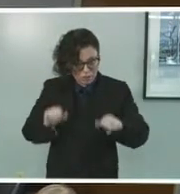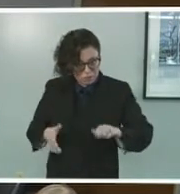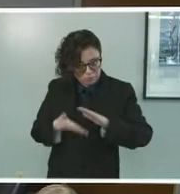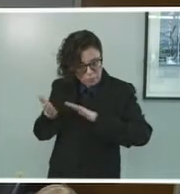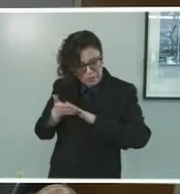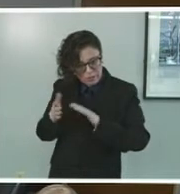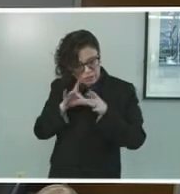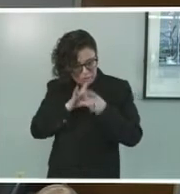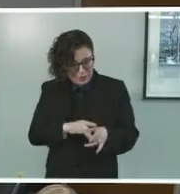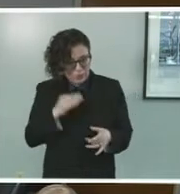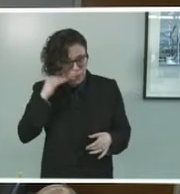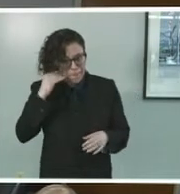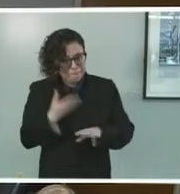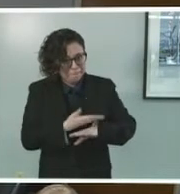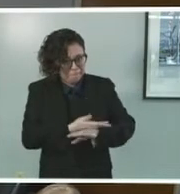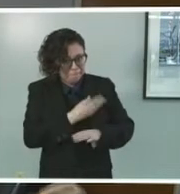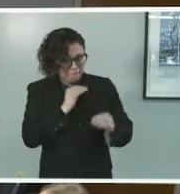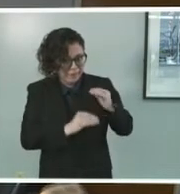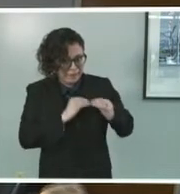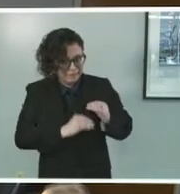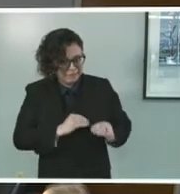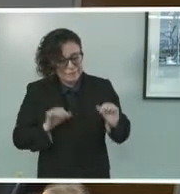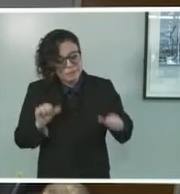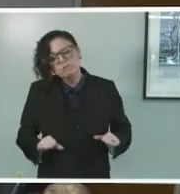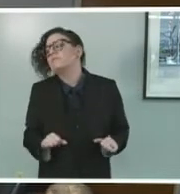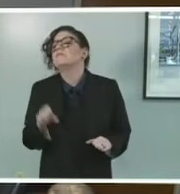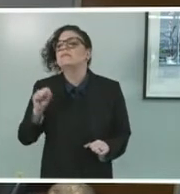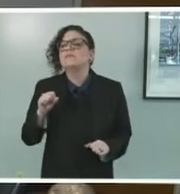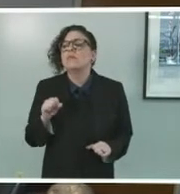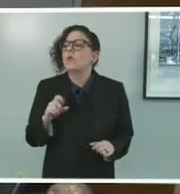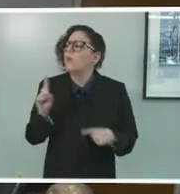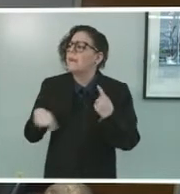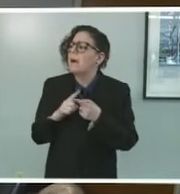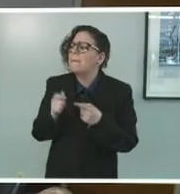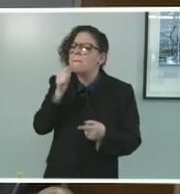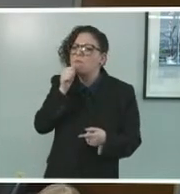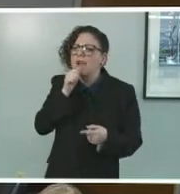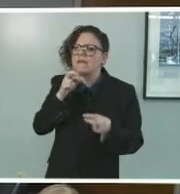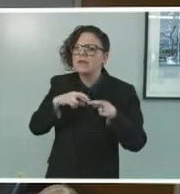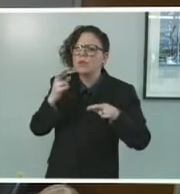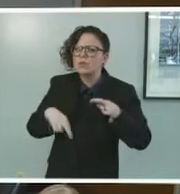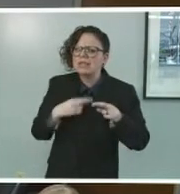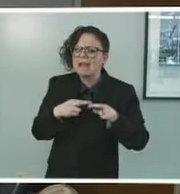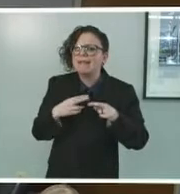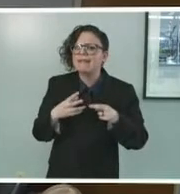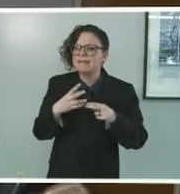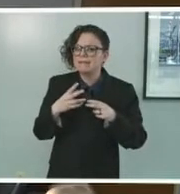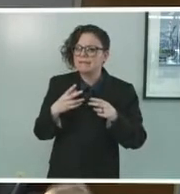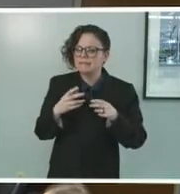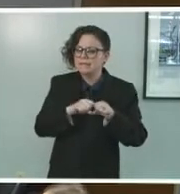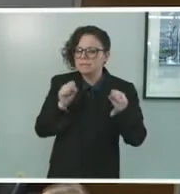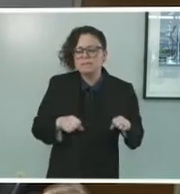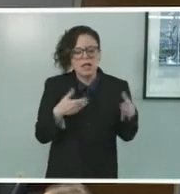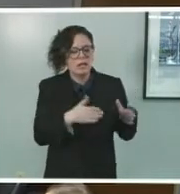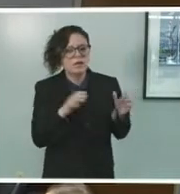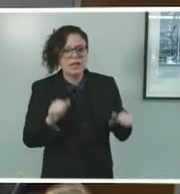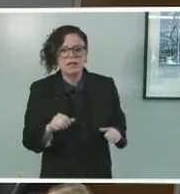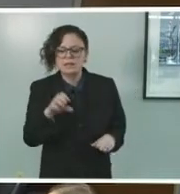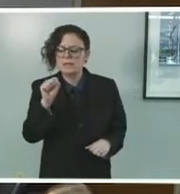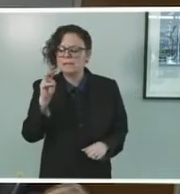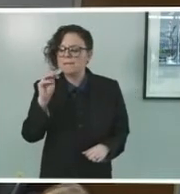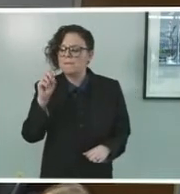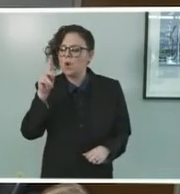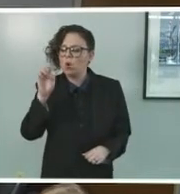Correct. Private recycling services, Allowable. allowable. Smoke shops,